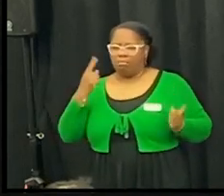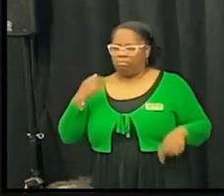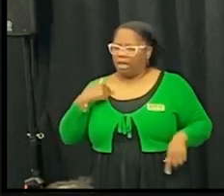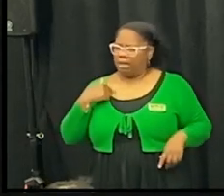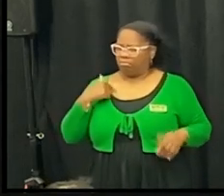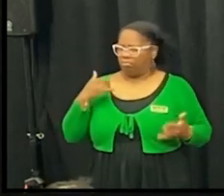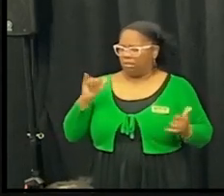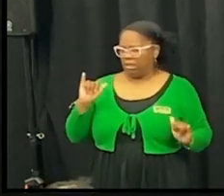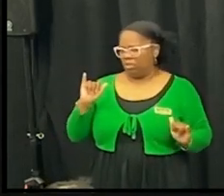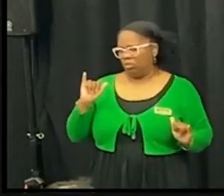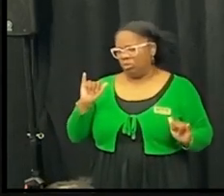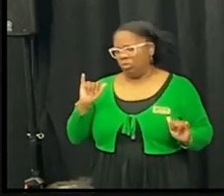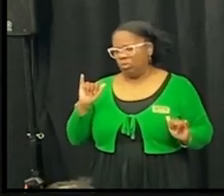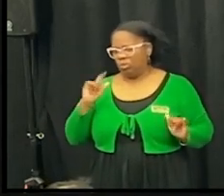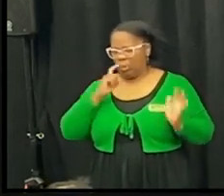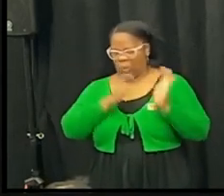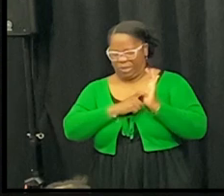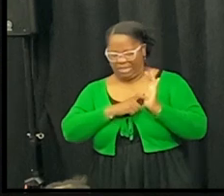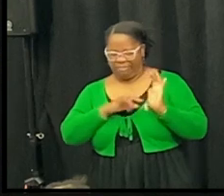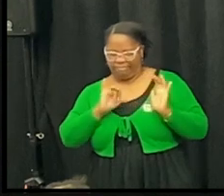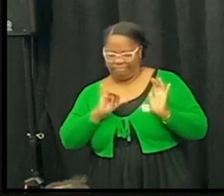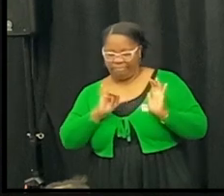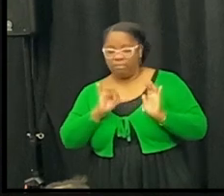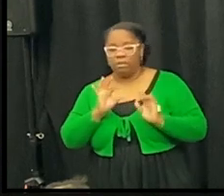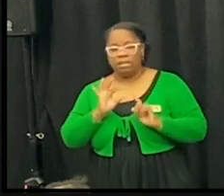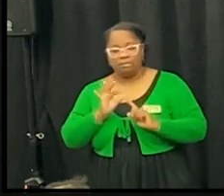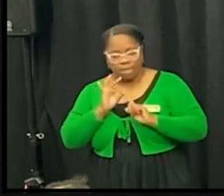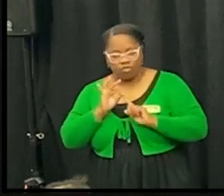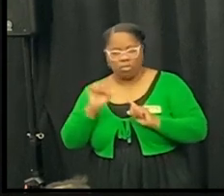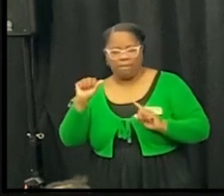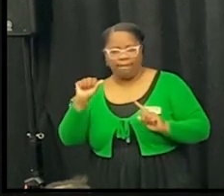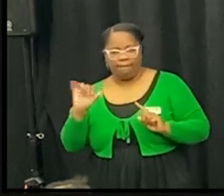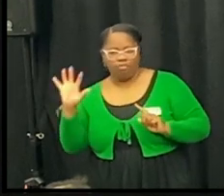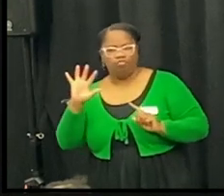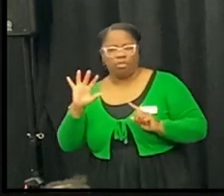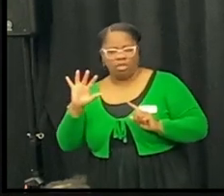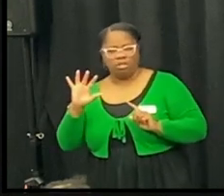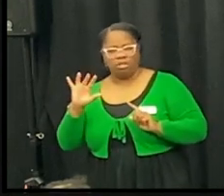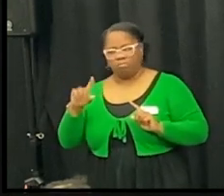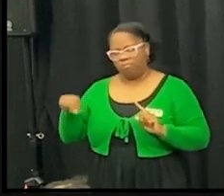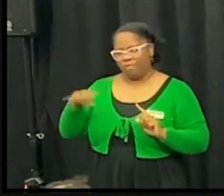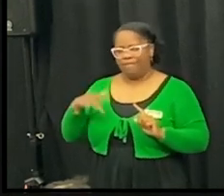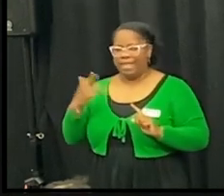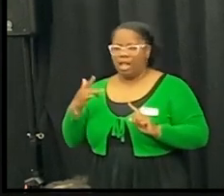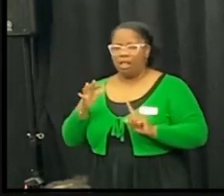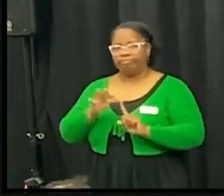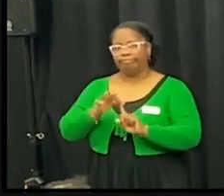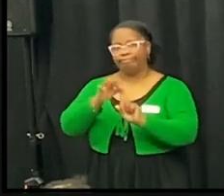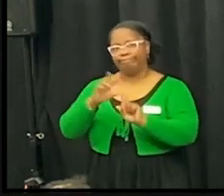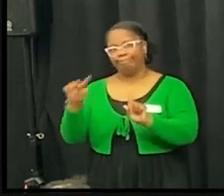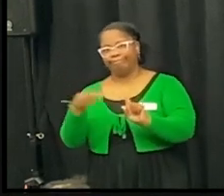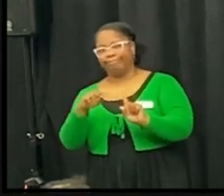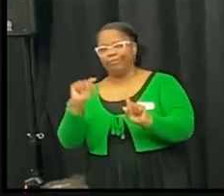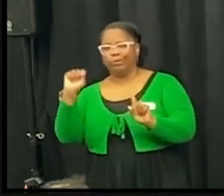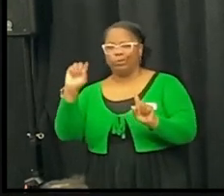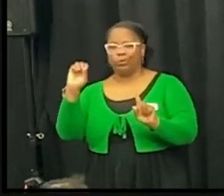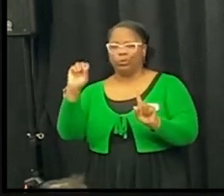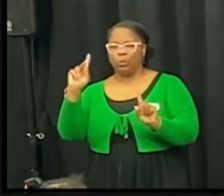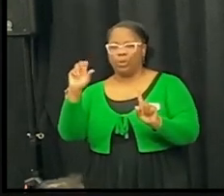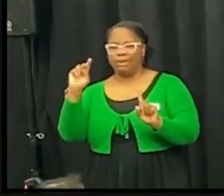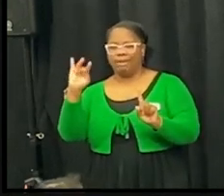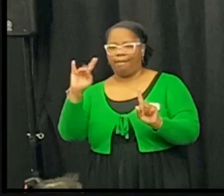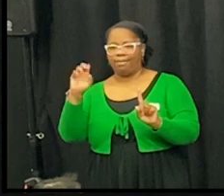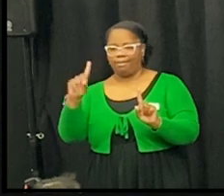I do still see that, you know, a lot of, especially like Asians, feel very like tokenized. Like I see like, you know,